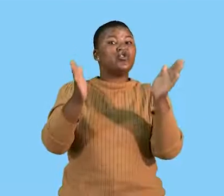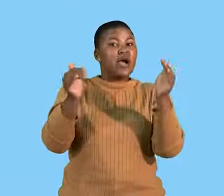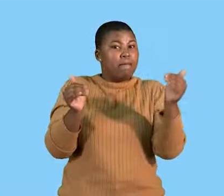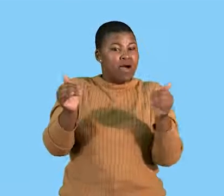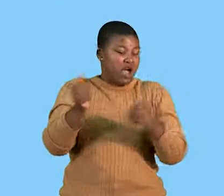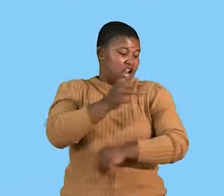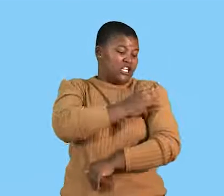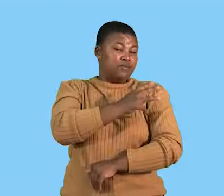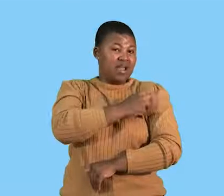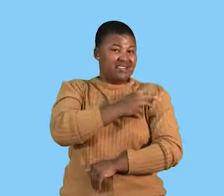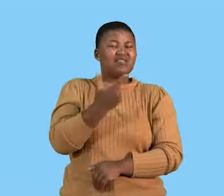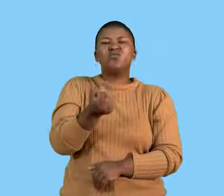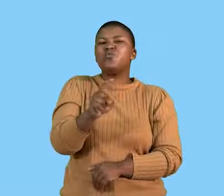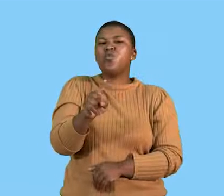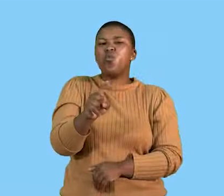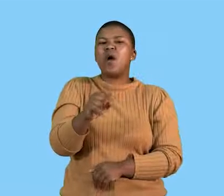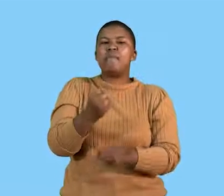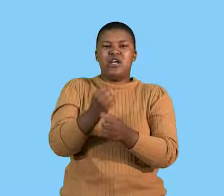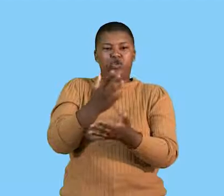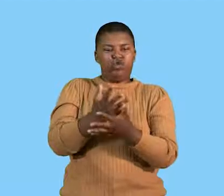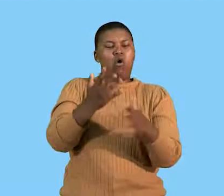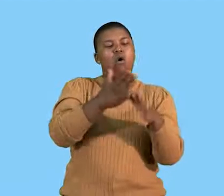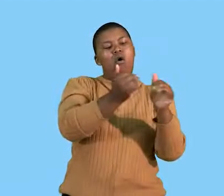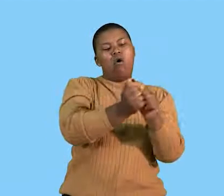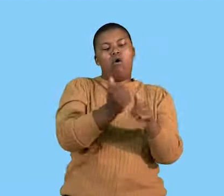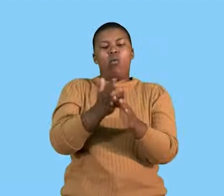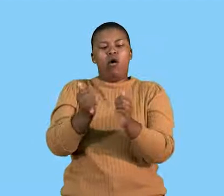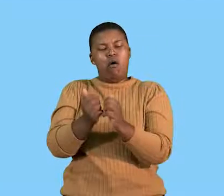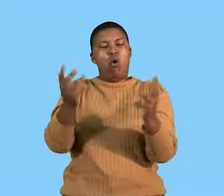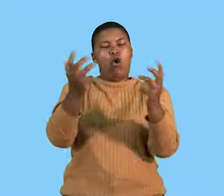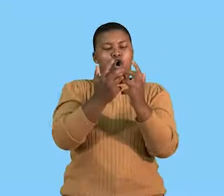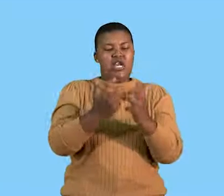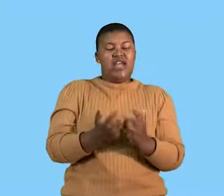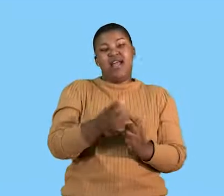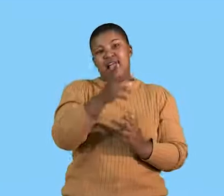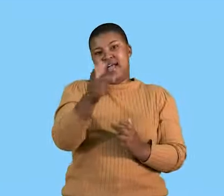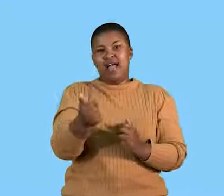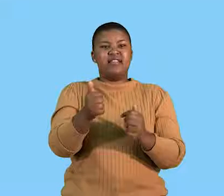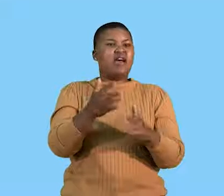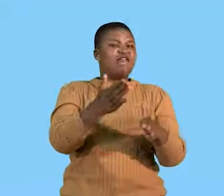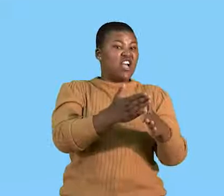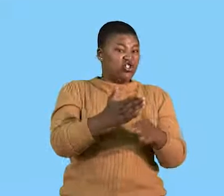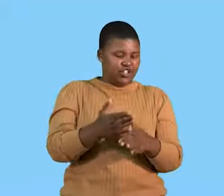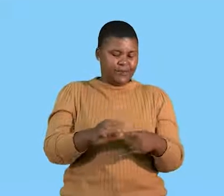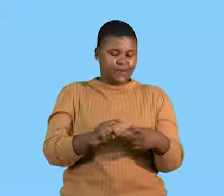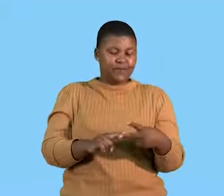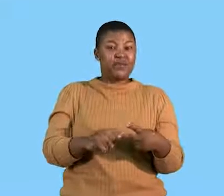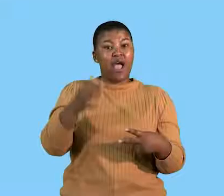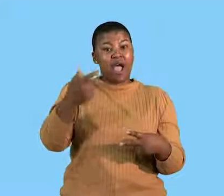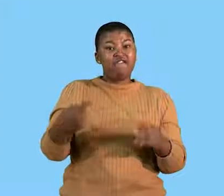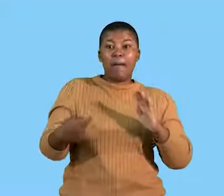function coordinates the other functions in the business. Then we have the purchasing